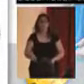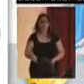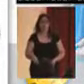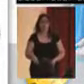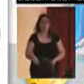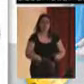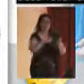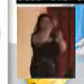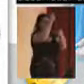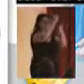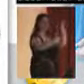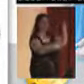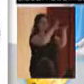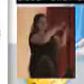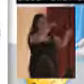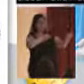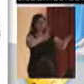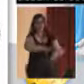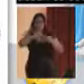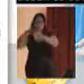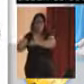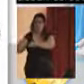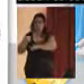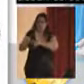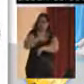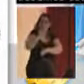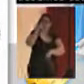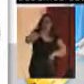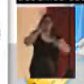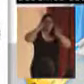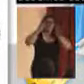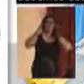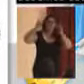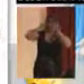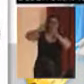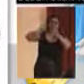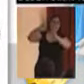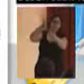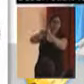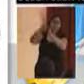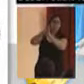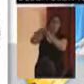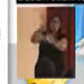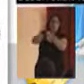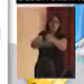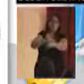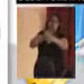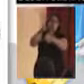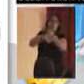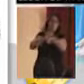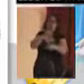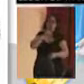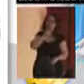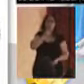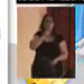are already in this catalog. And of course, we can train the teacher about how to develop these objects. But if we